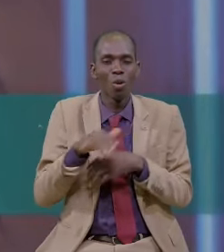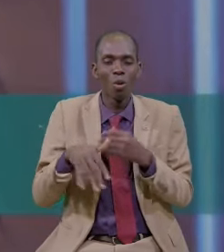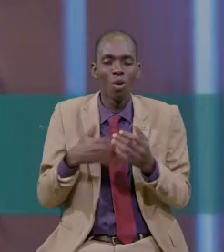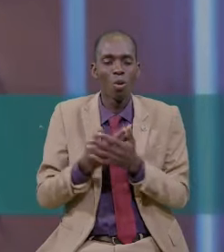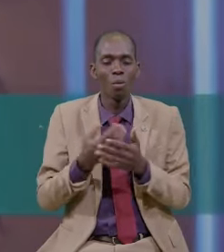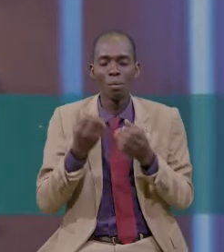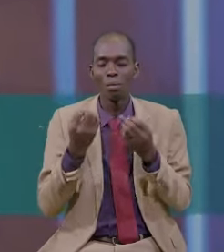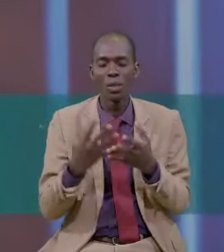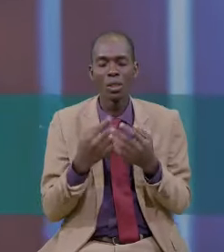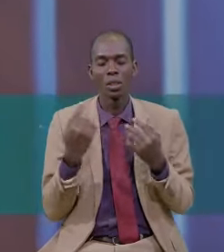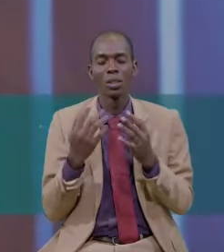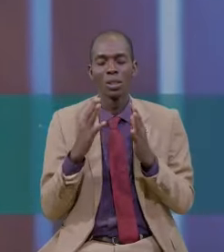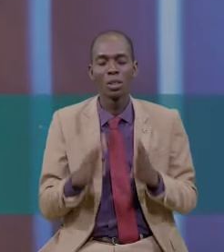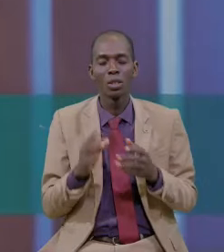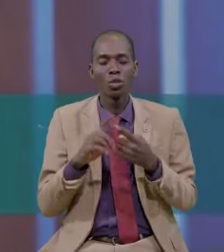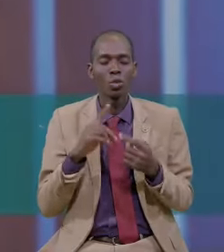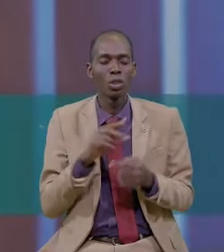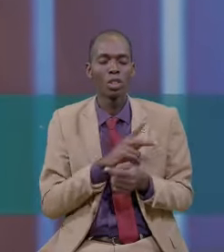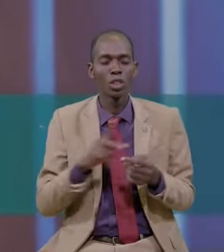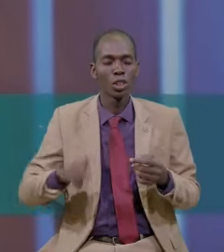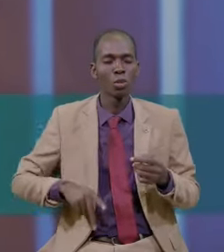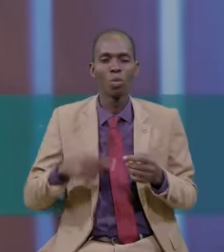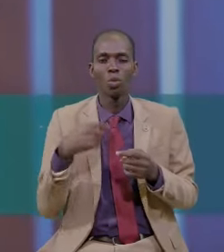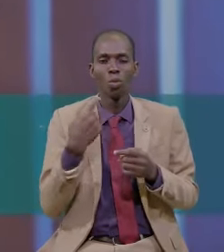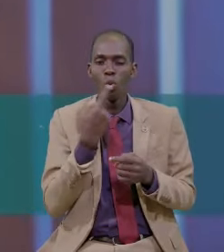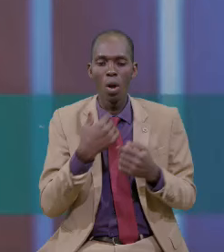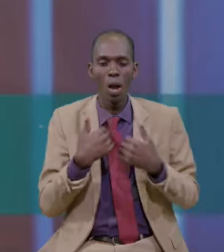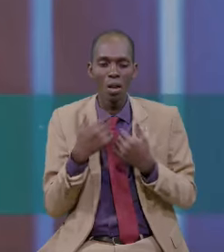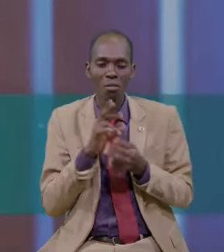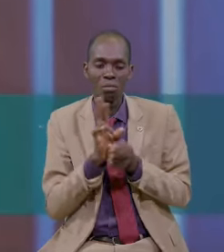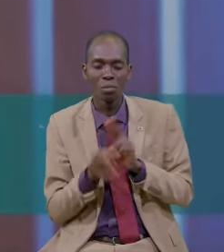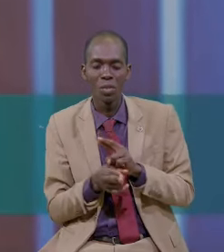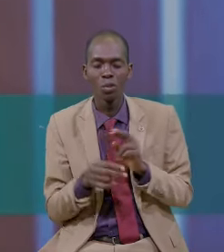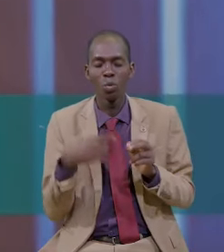the kingdom who have repented, who have been